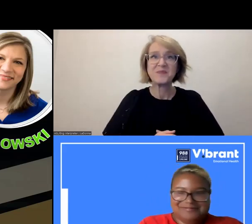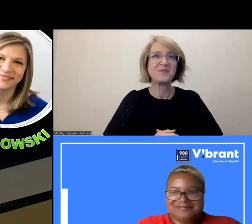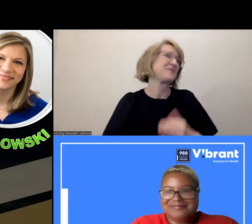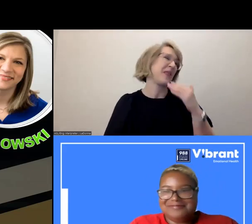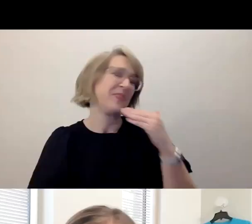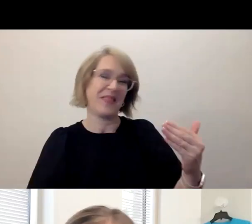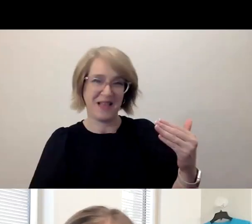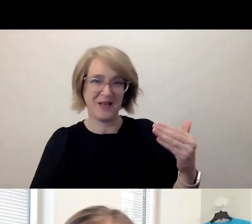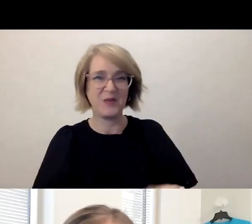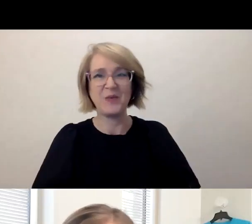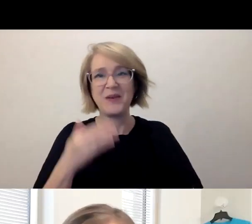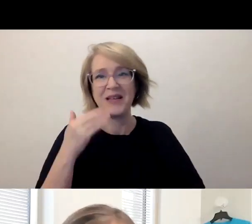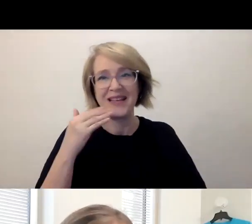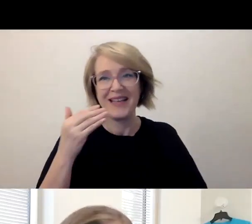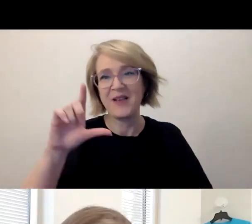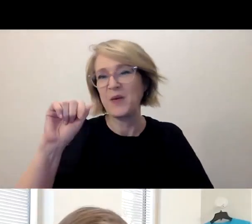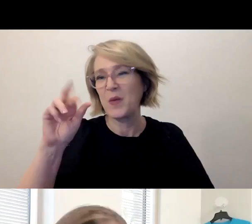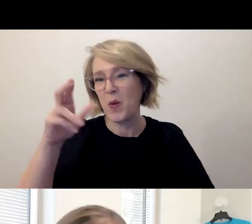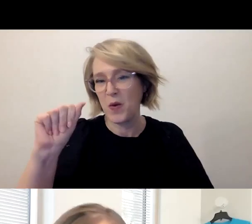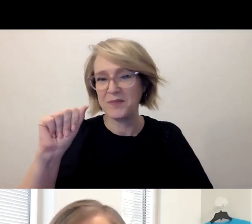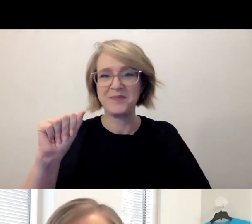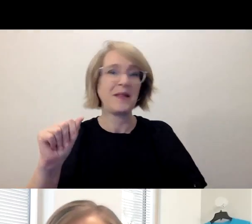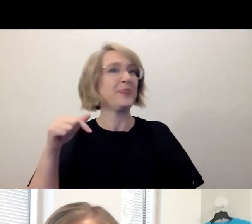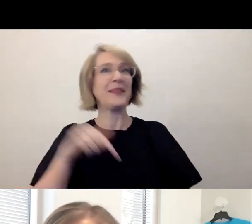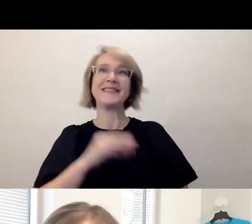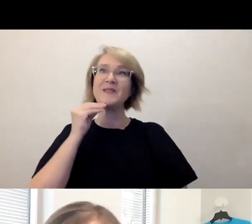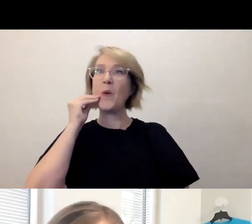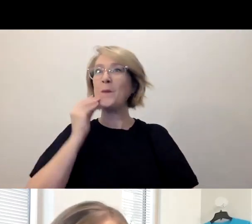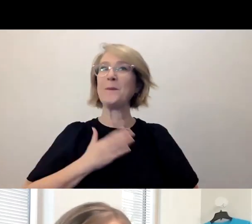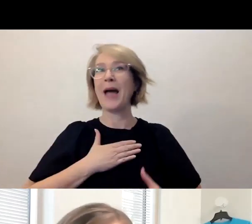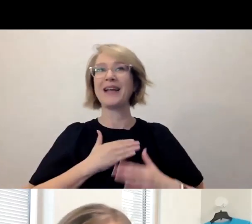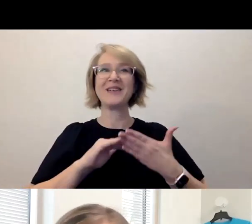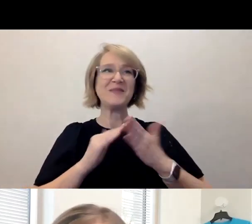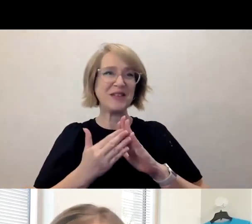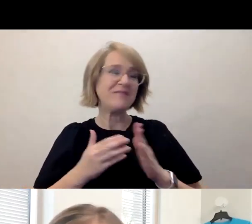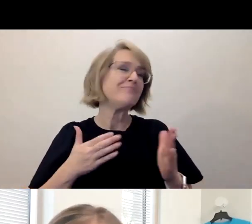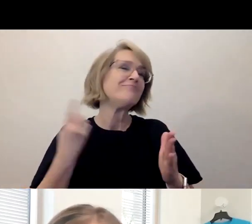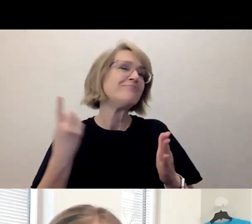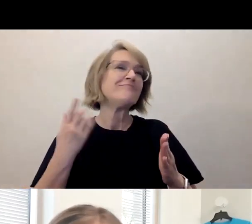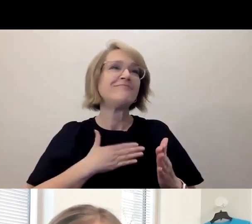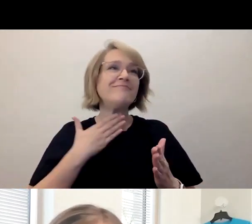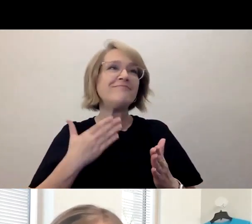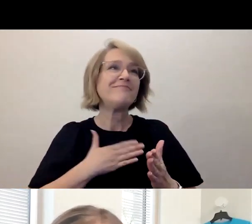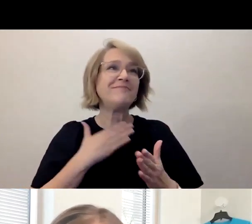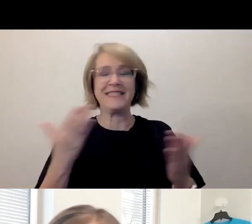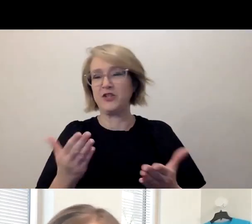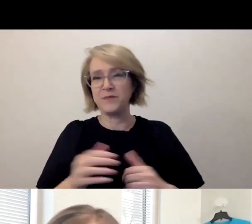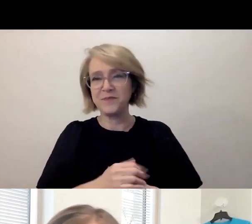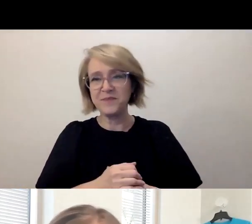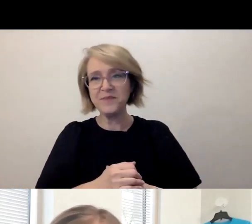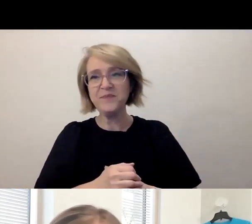so great to be with everyone here. I feel like this is home, this community, and always happy to be on. Just wanted